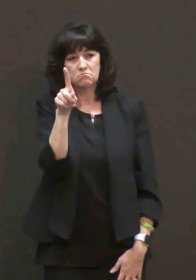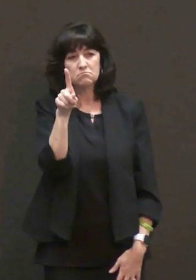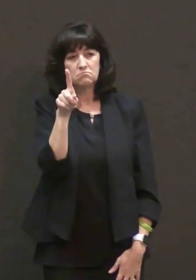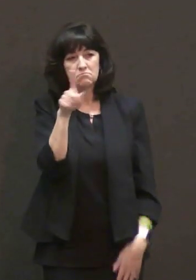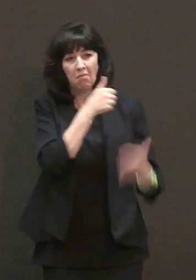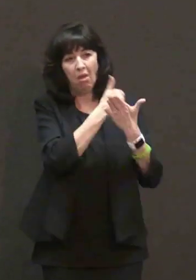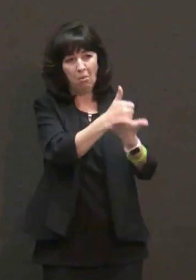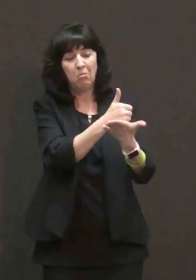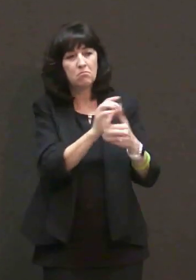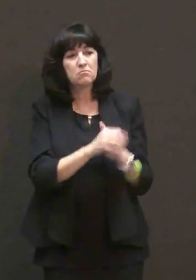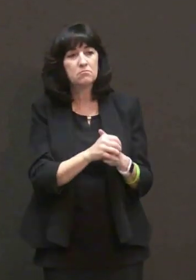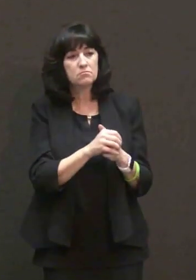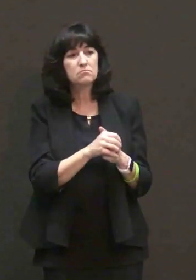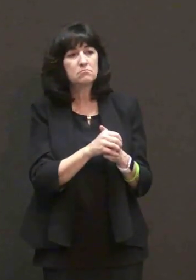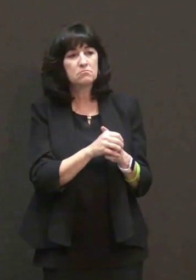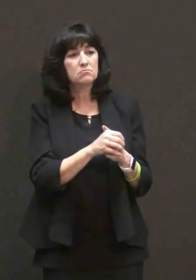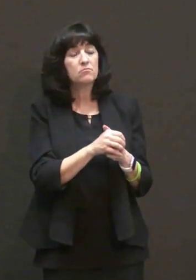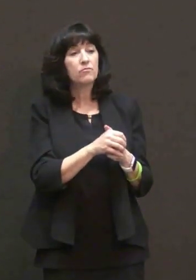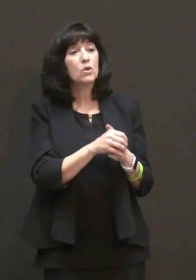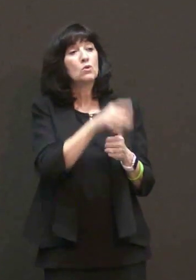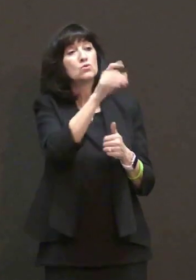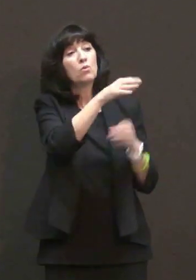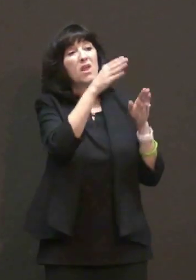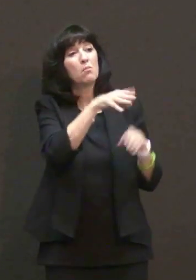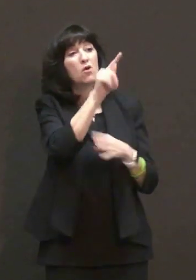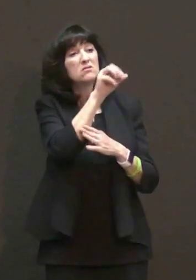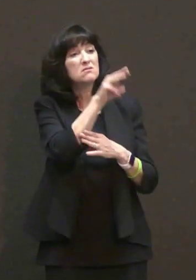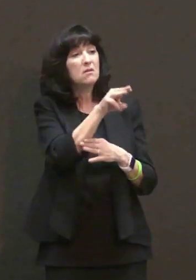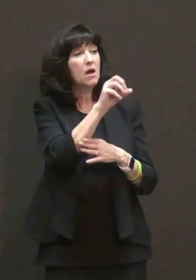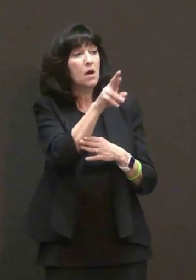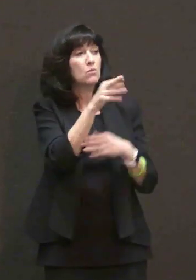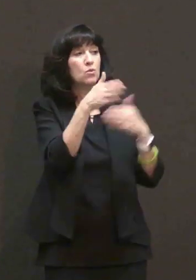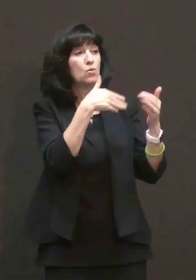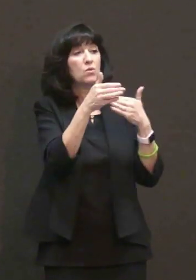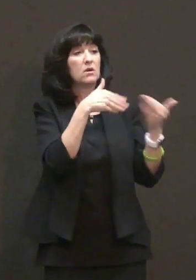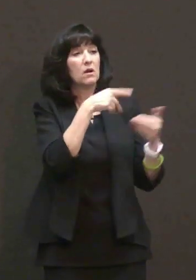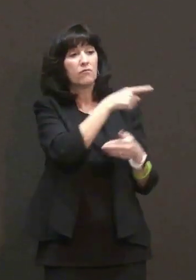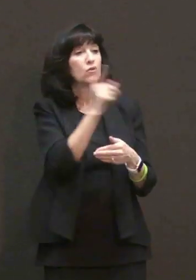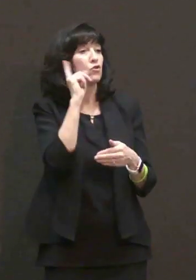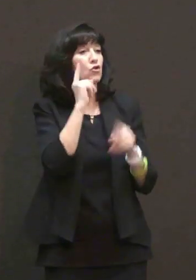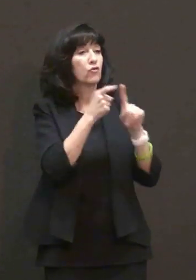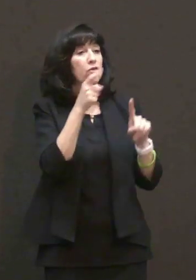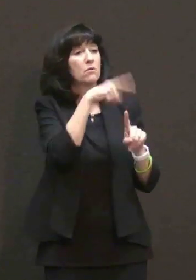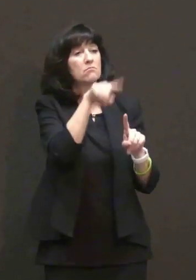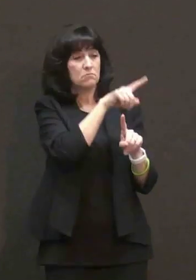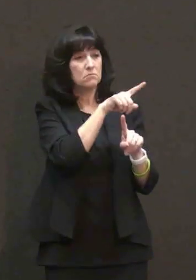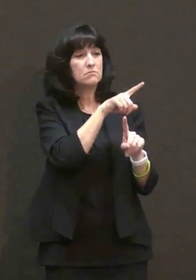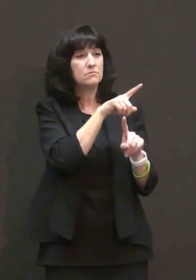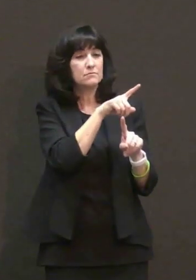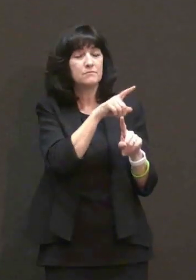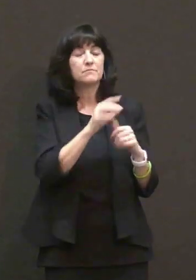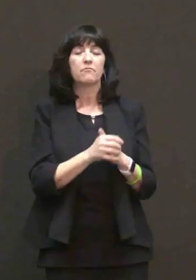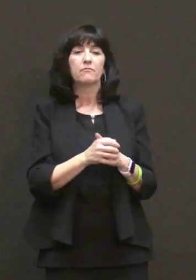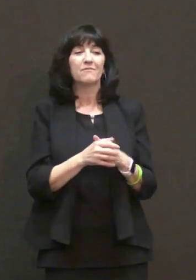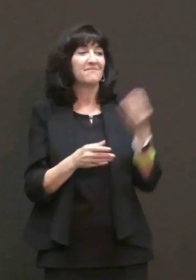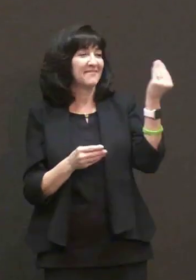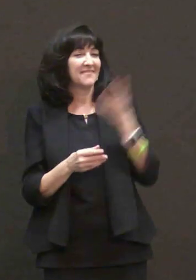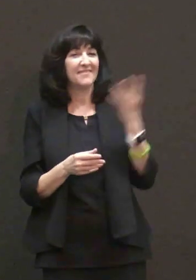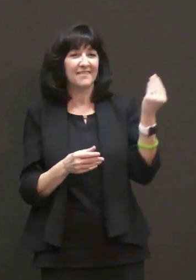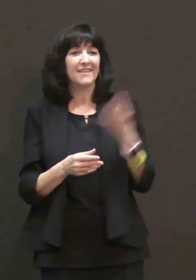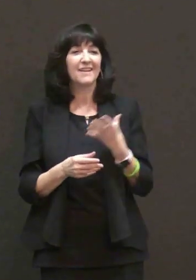So have Tom or whoever he heard from call 211 and take it from there. So I'm giving the wrap-up signal. So again, I want